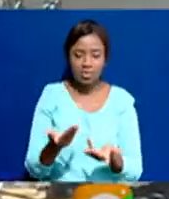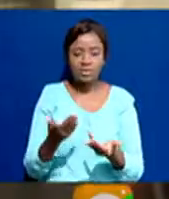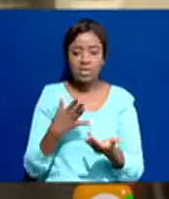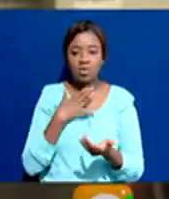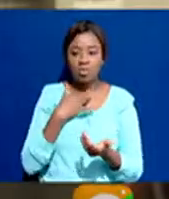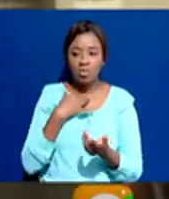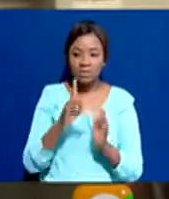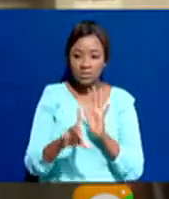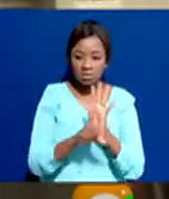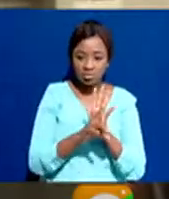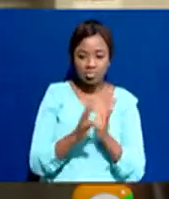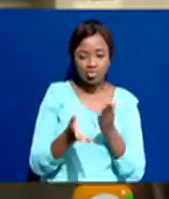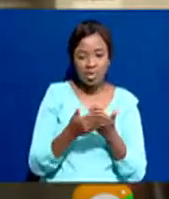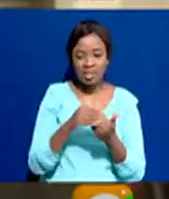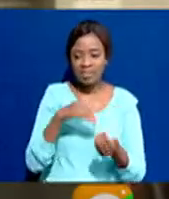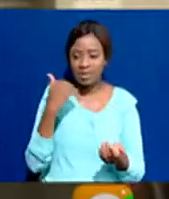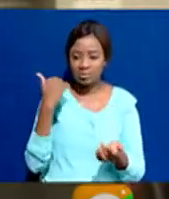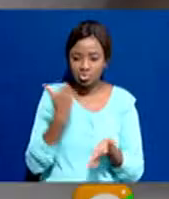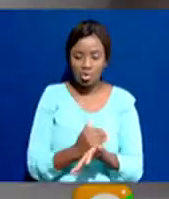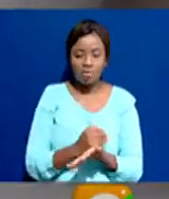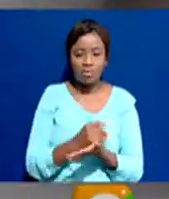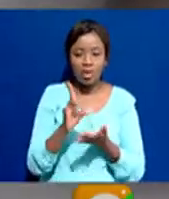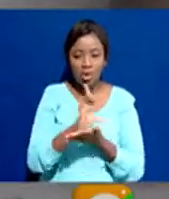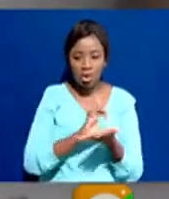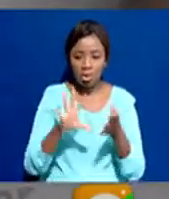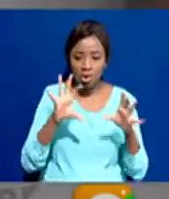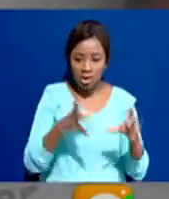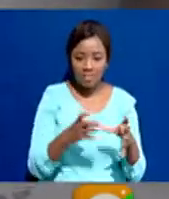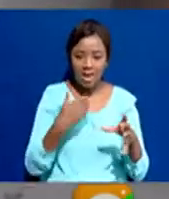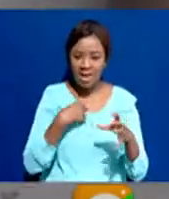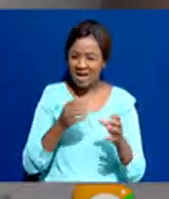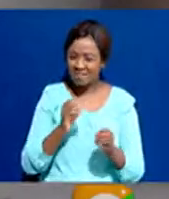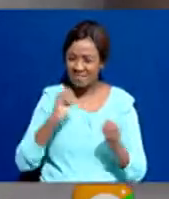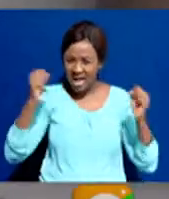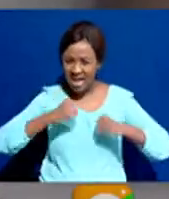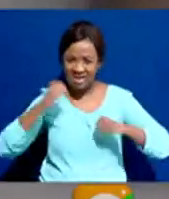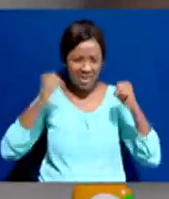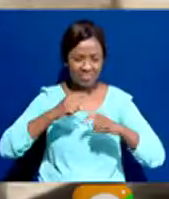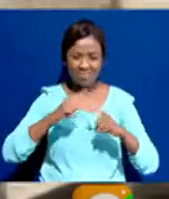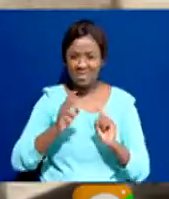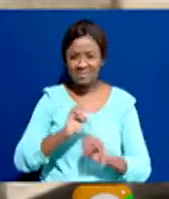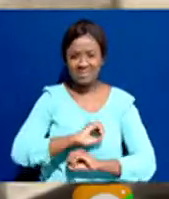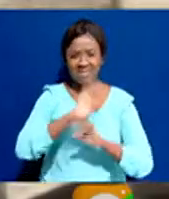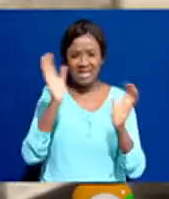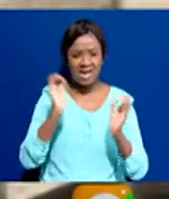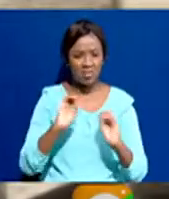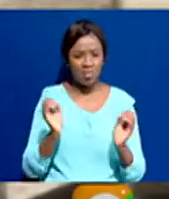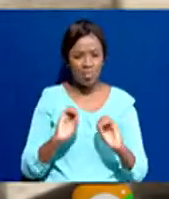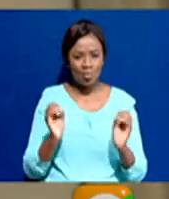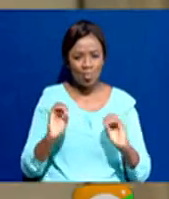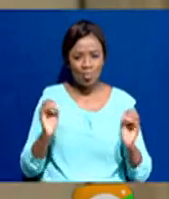legislation to stop local companies from entering into unclear agreements with companies